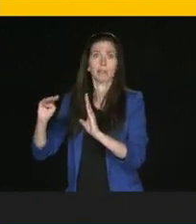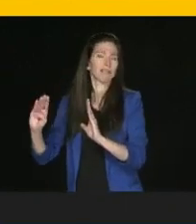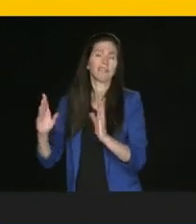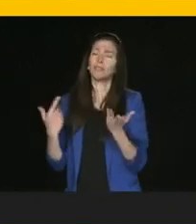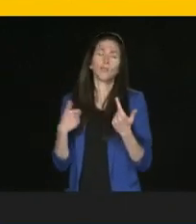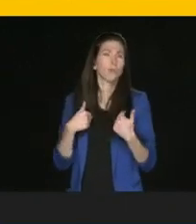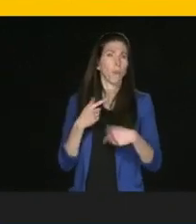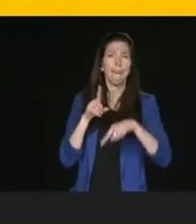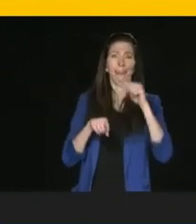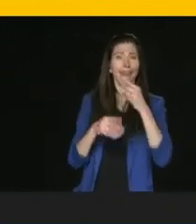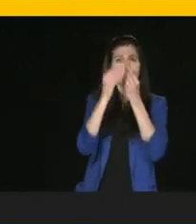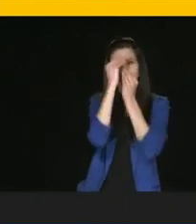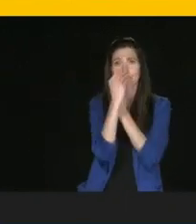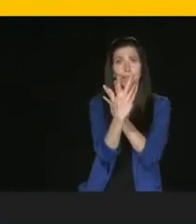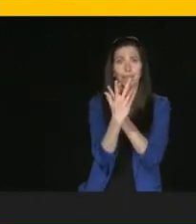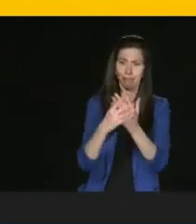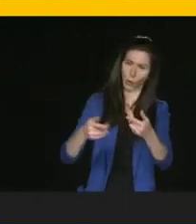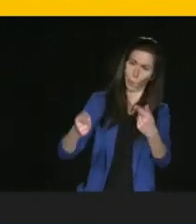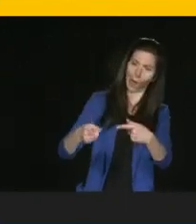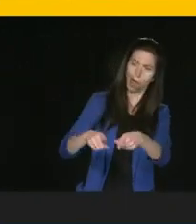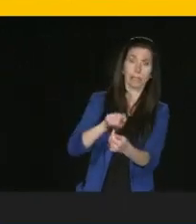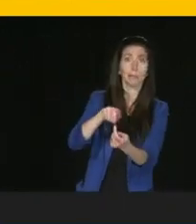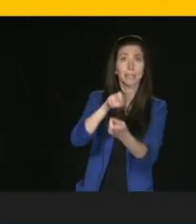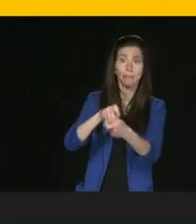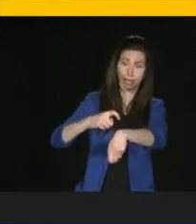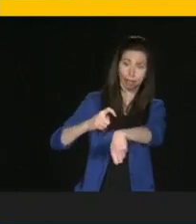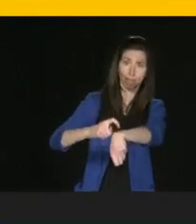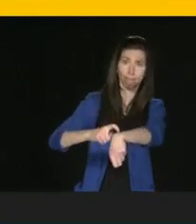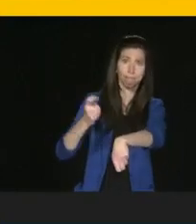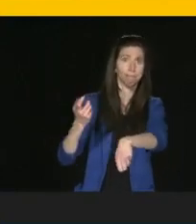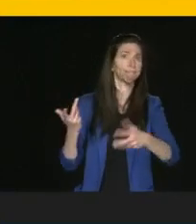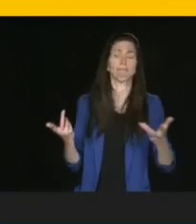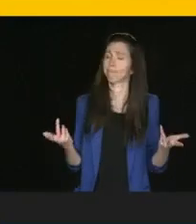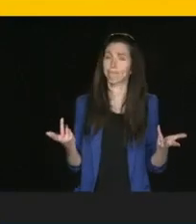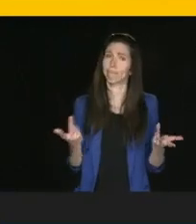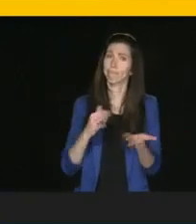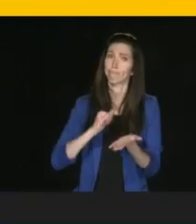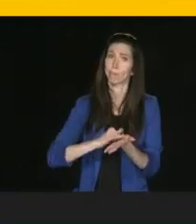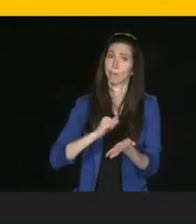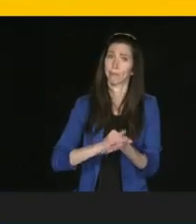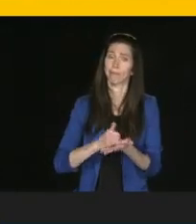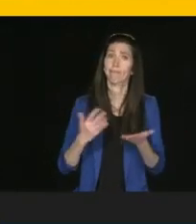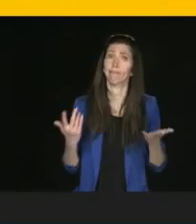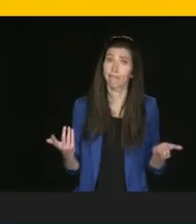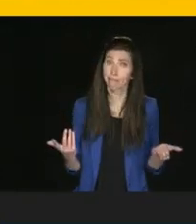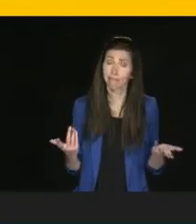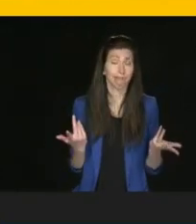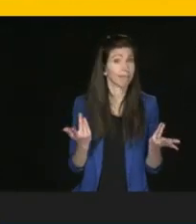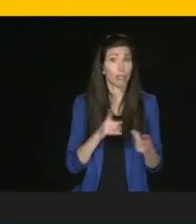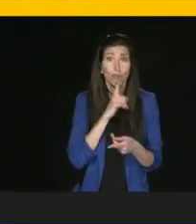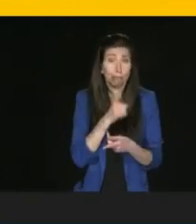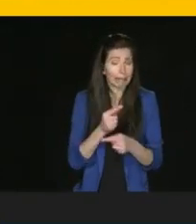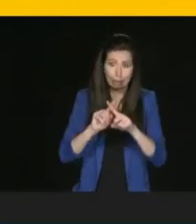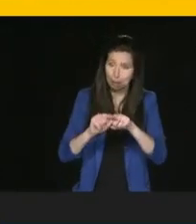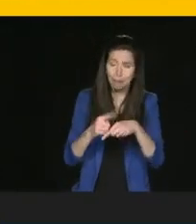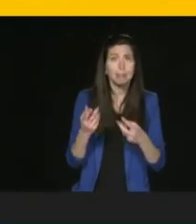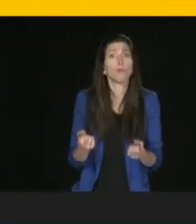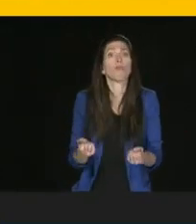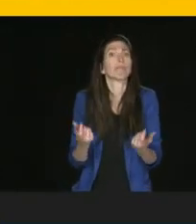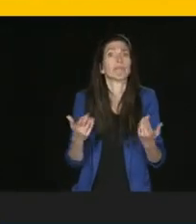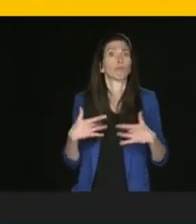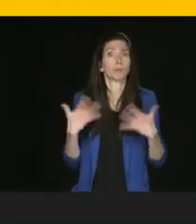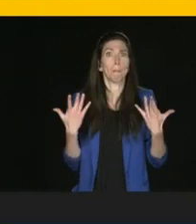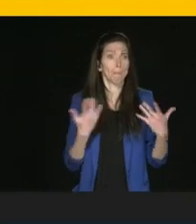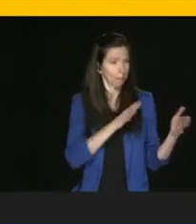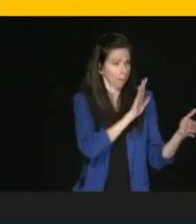these measures, public health measures that we put in place in the provinces and territories. Nationally speaking, it's a composite of all of the